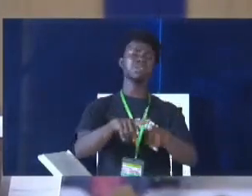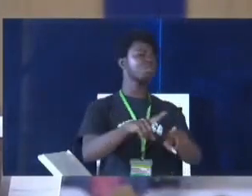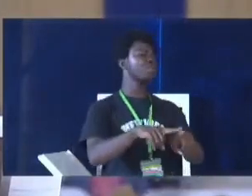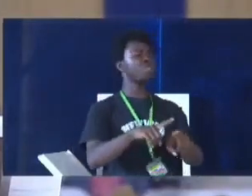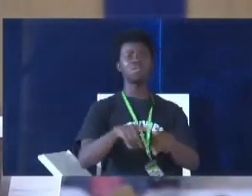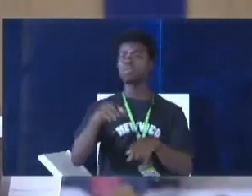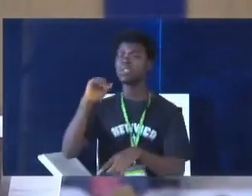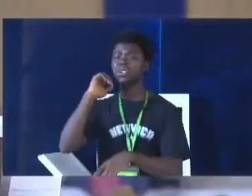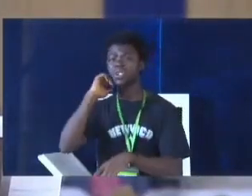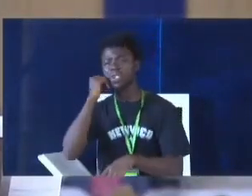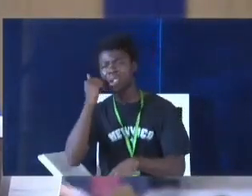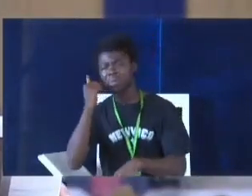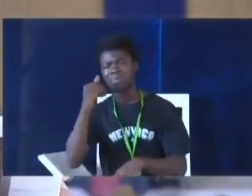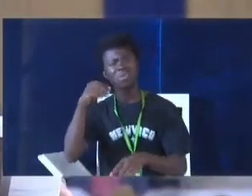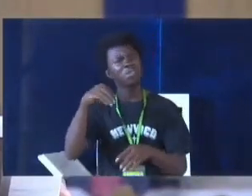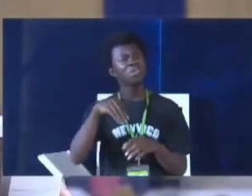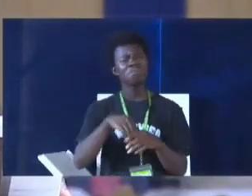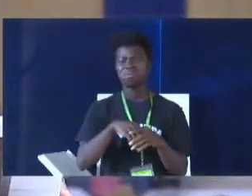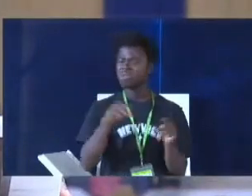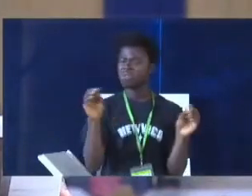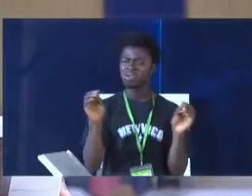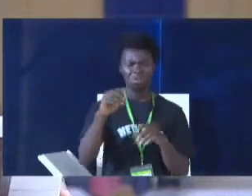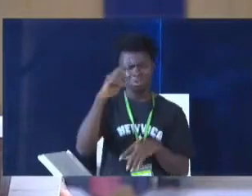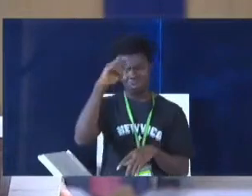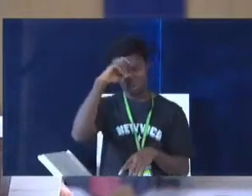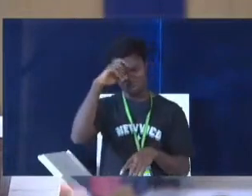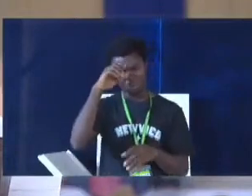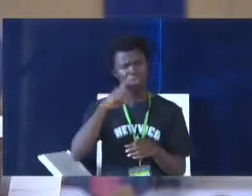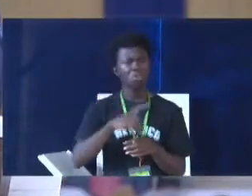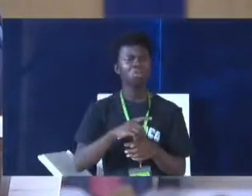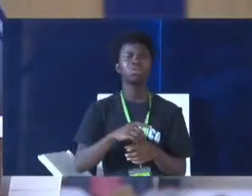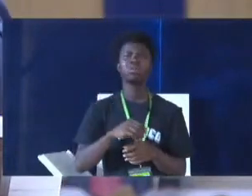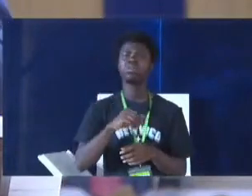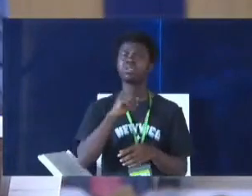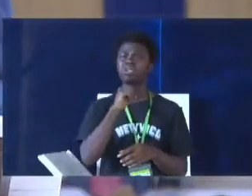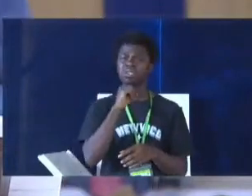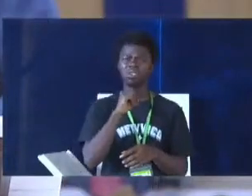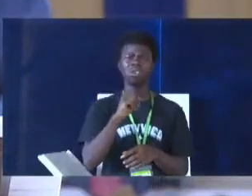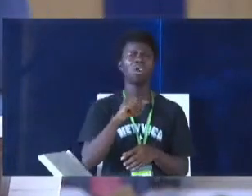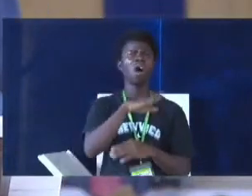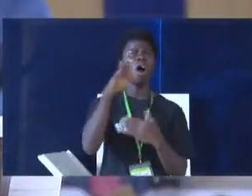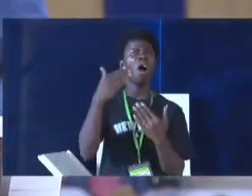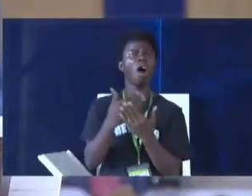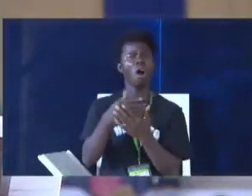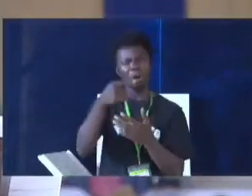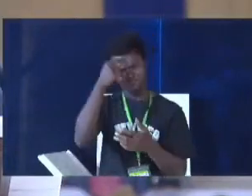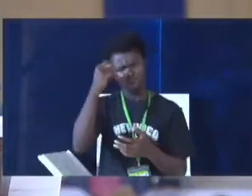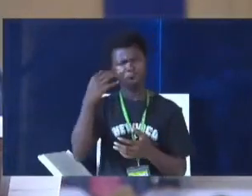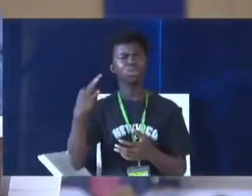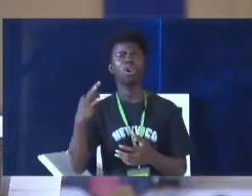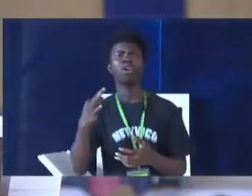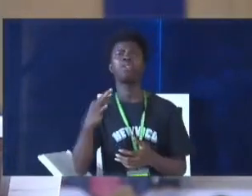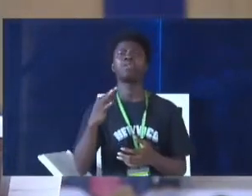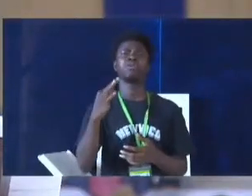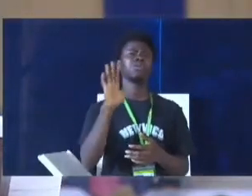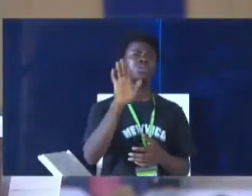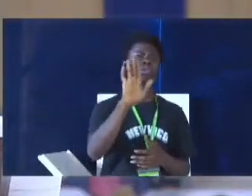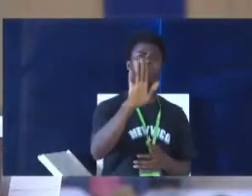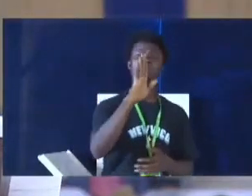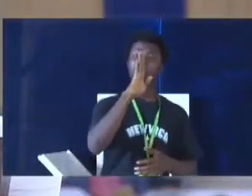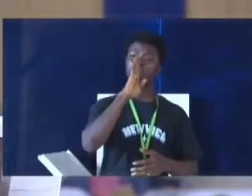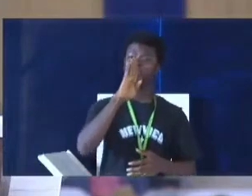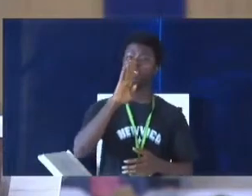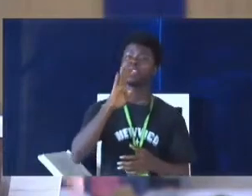and indignity, all because of your insistence on being upright and doing what is